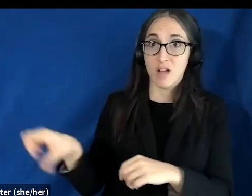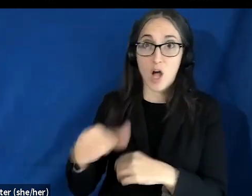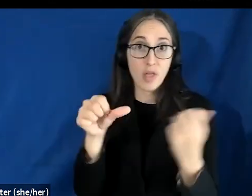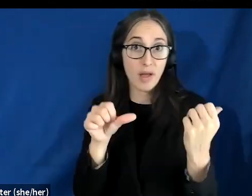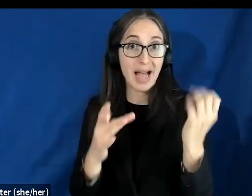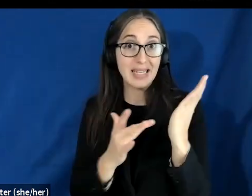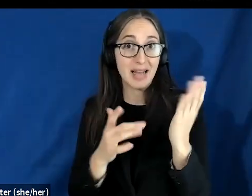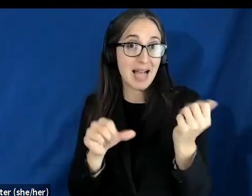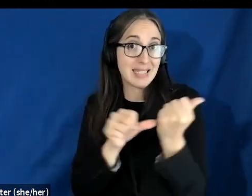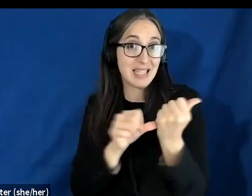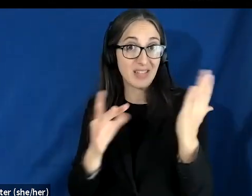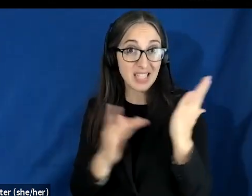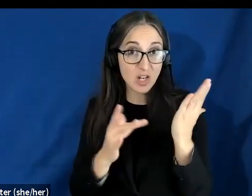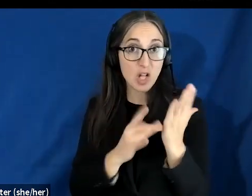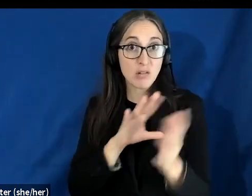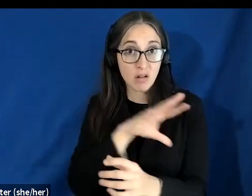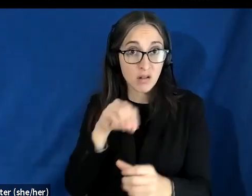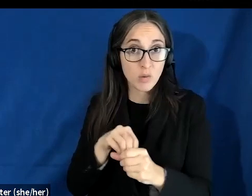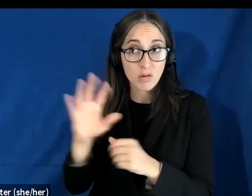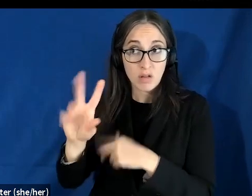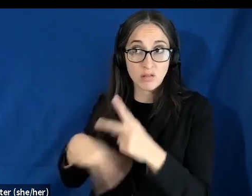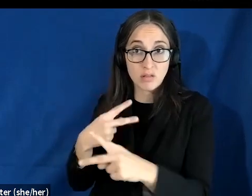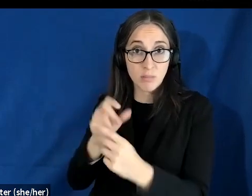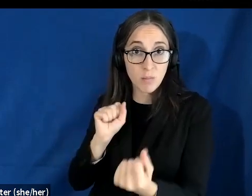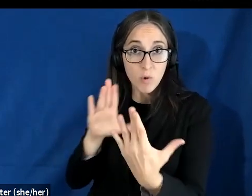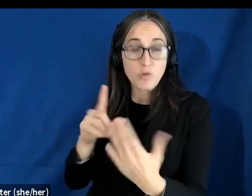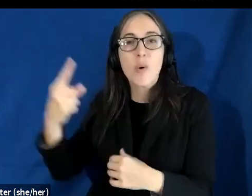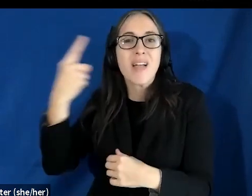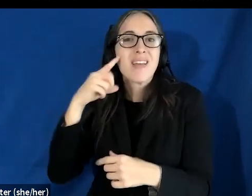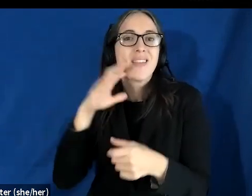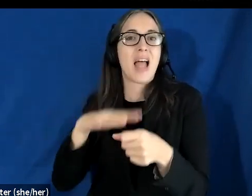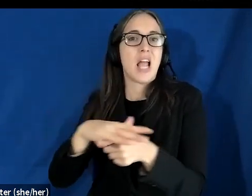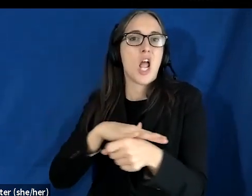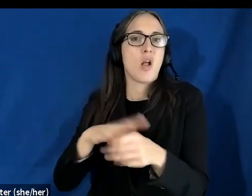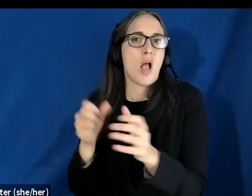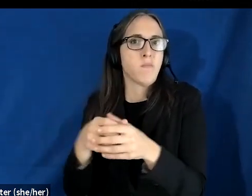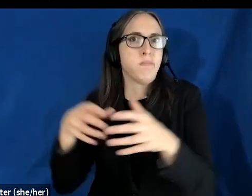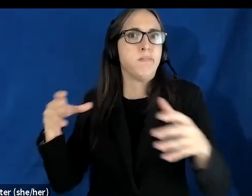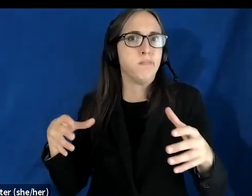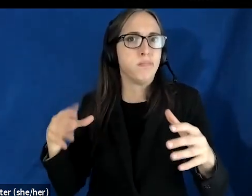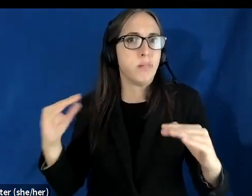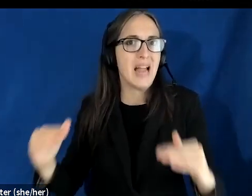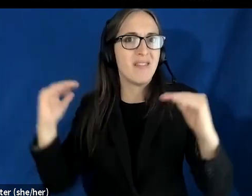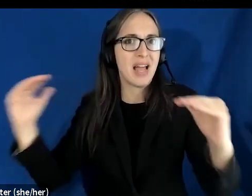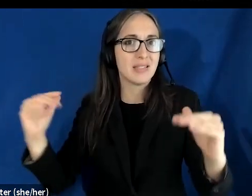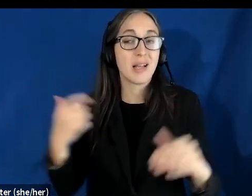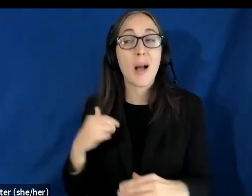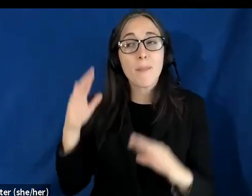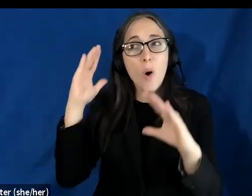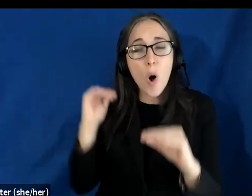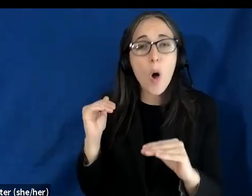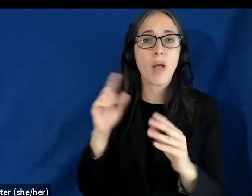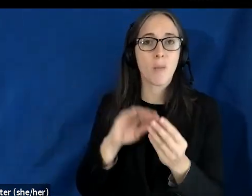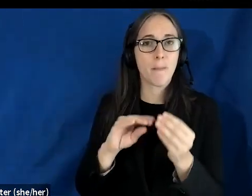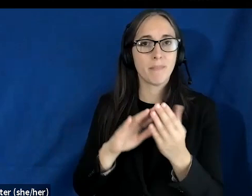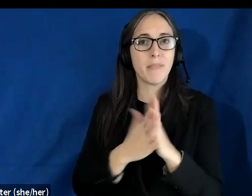think the area is advancing. So I'm only hoping that it will get faster for us that